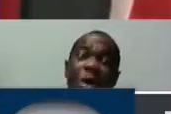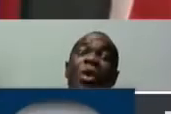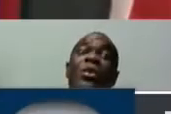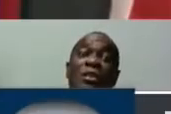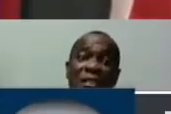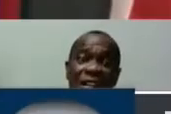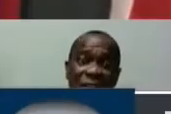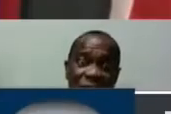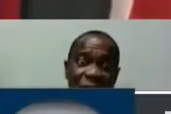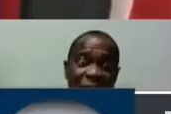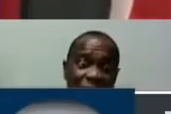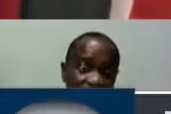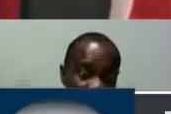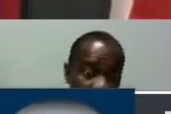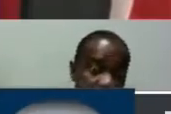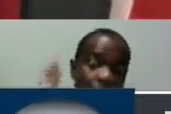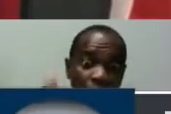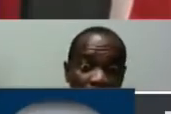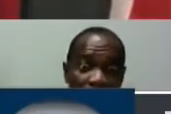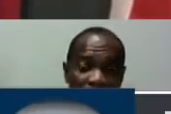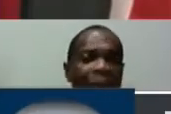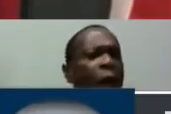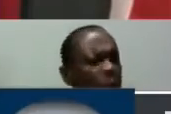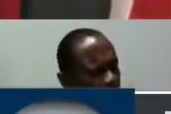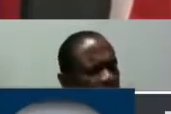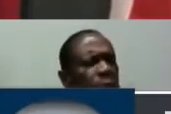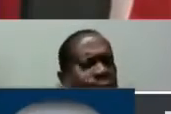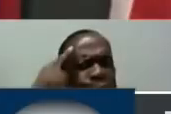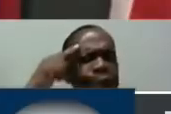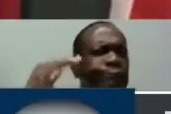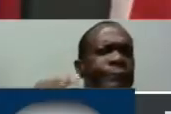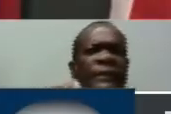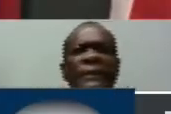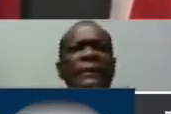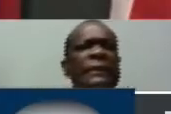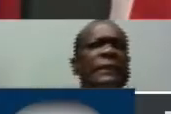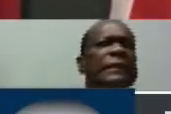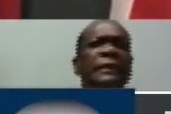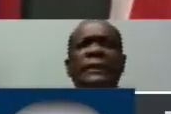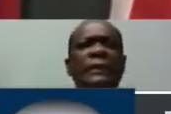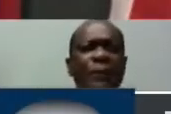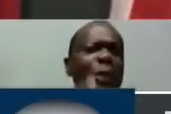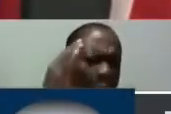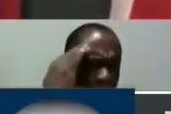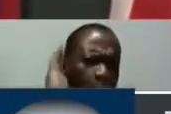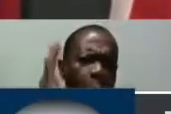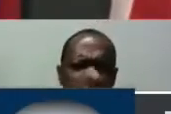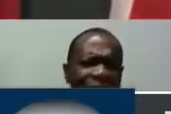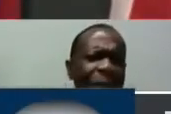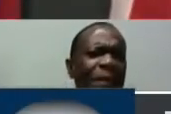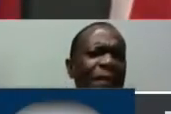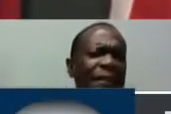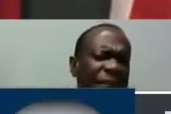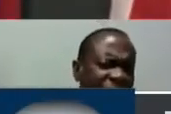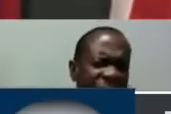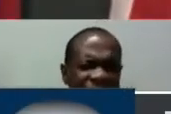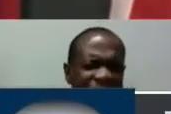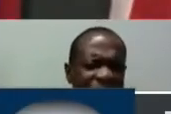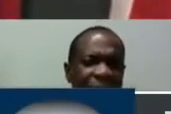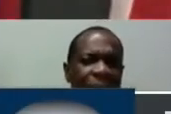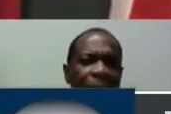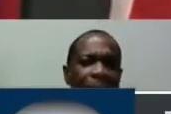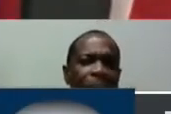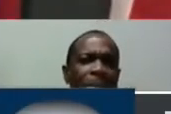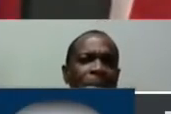and anticipated that that would have generated a protective response. That has not happened. The opening